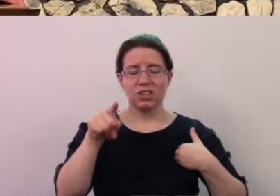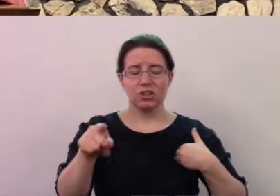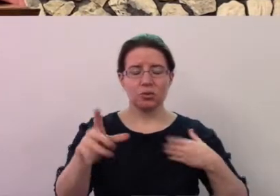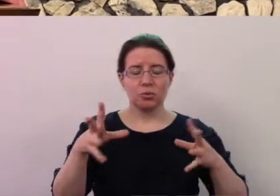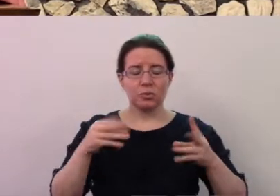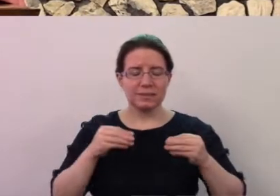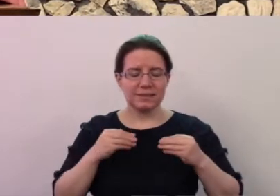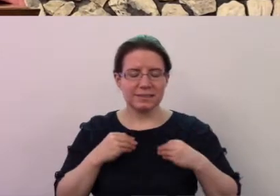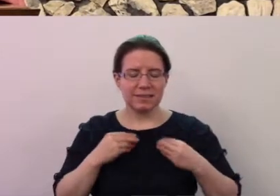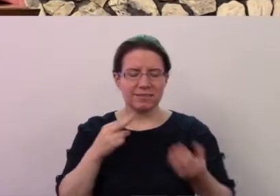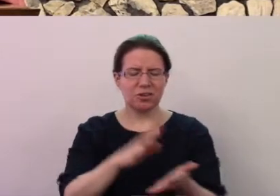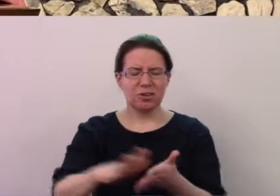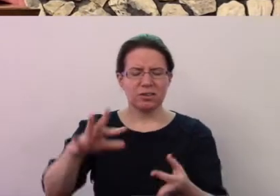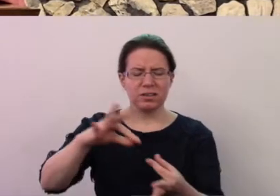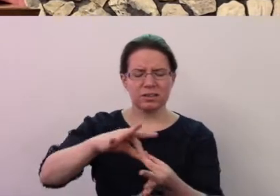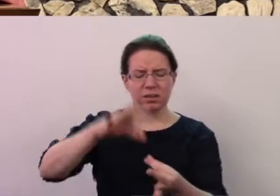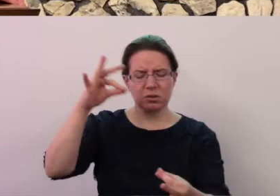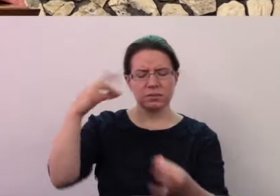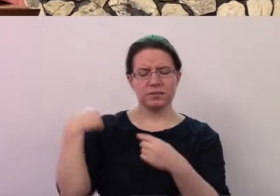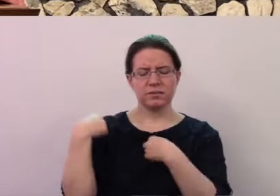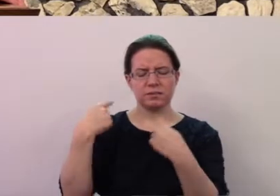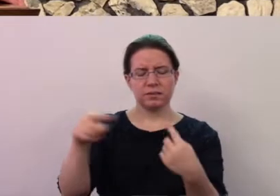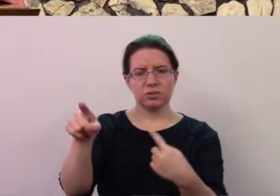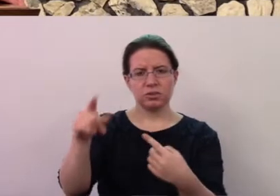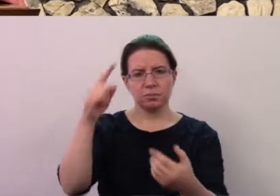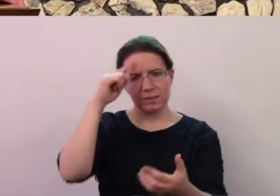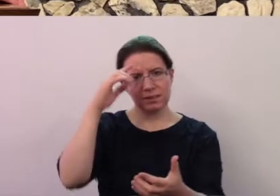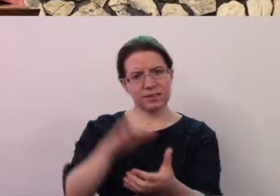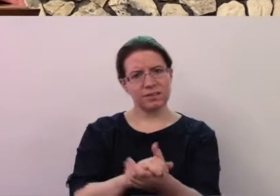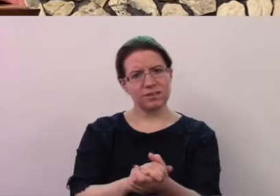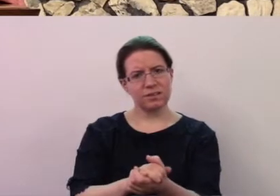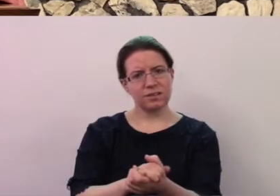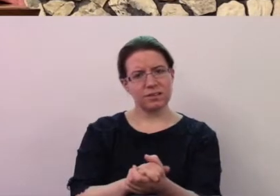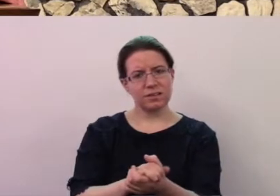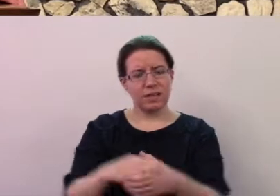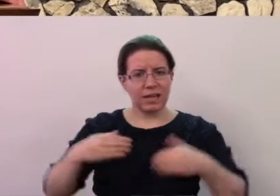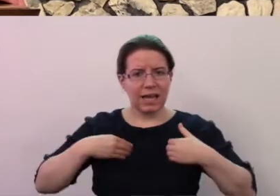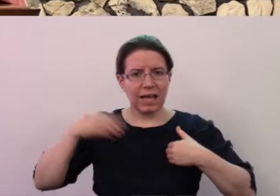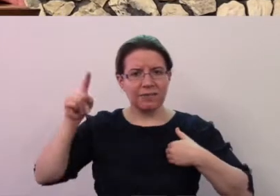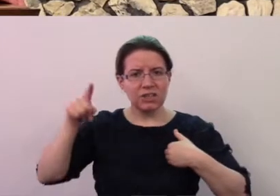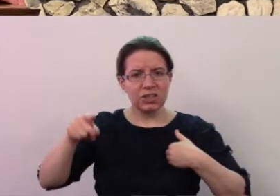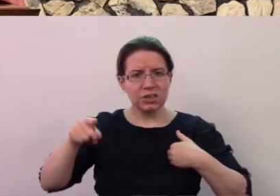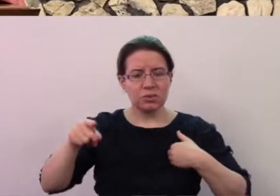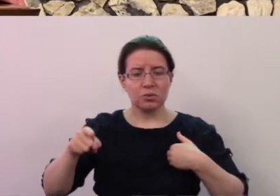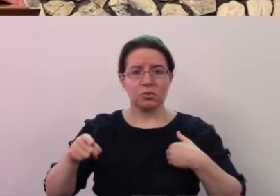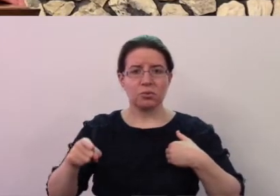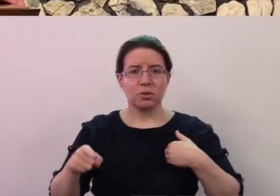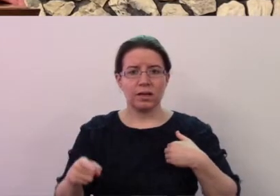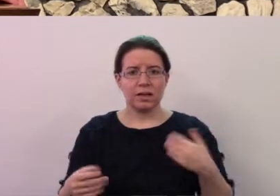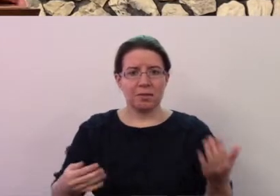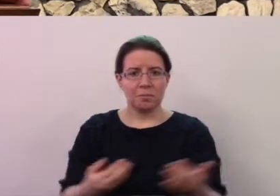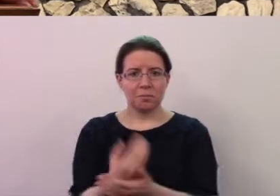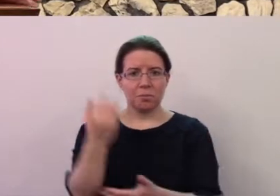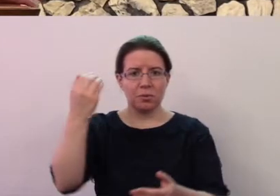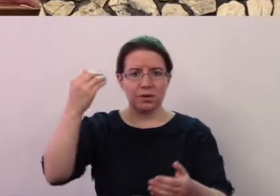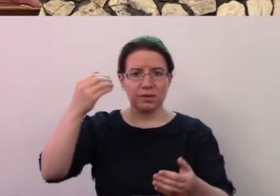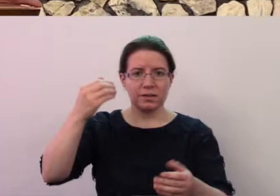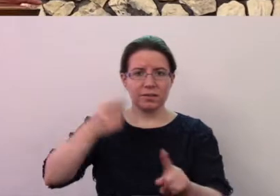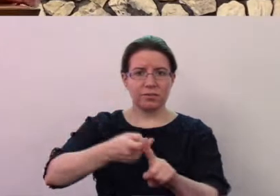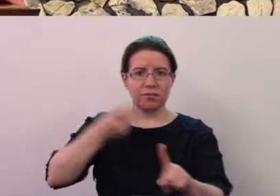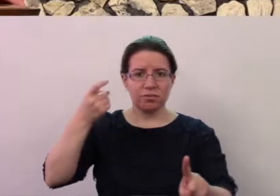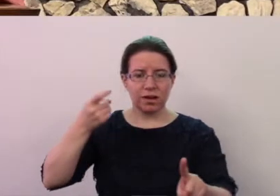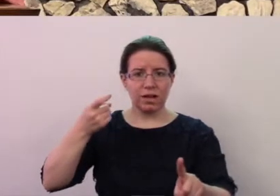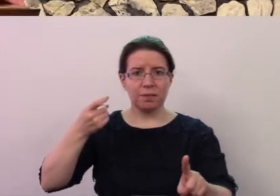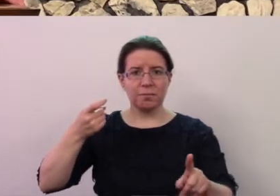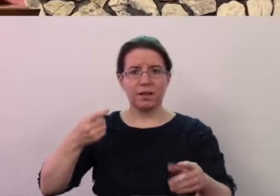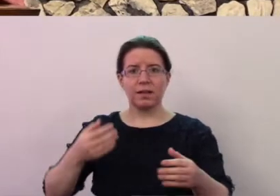you received the Holy Ghost since you believed? Have you been born from above? And if the answer